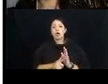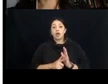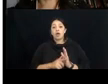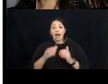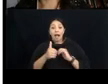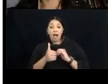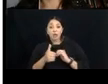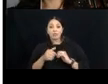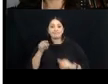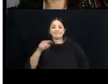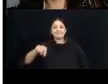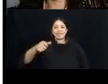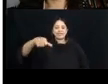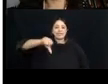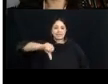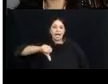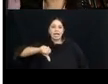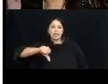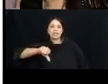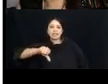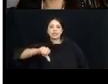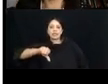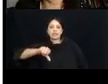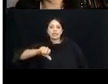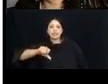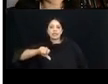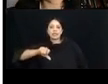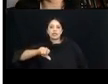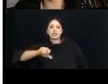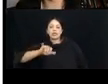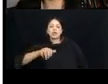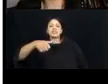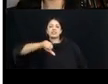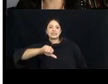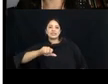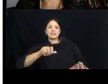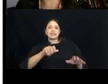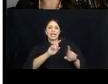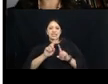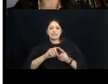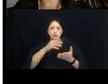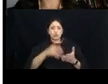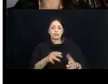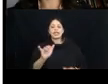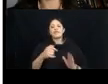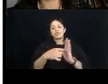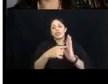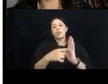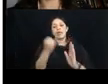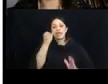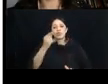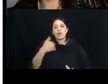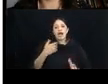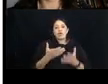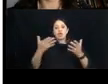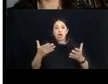denying the admittance of other white students by identifying the Mexicans as the white students. So if you had a bunch of African-American youth